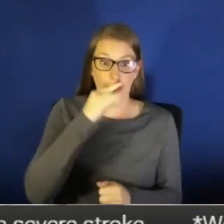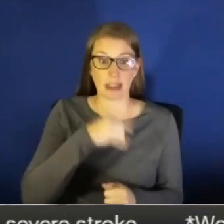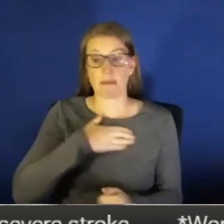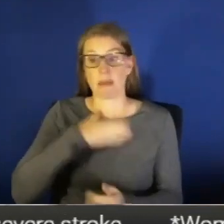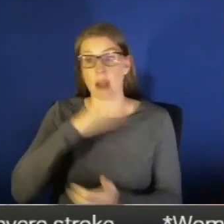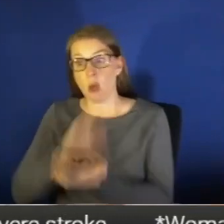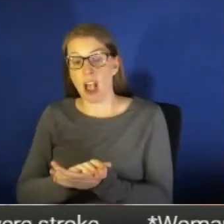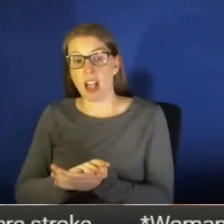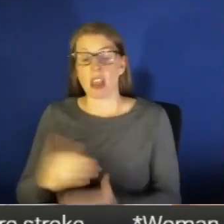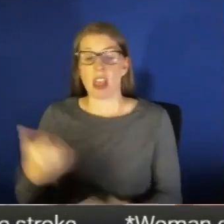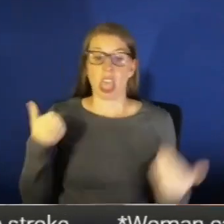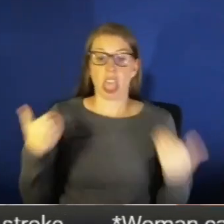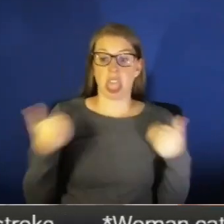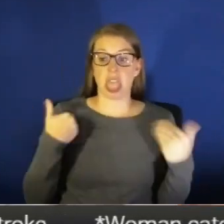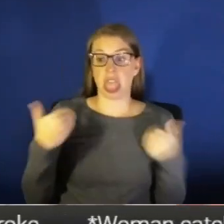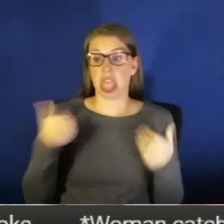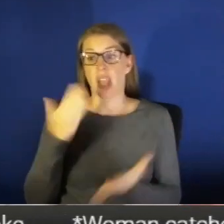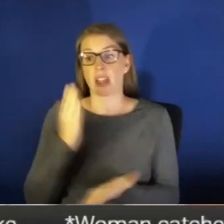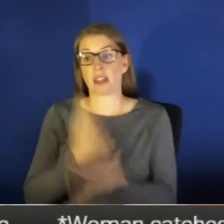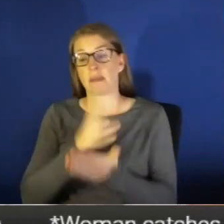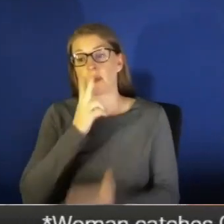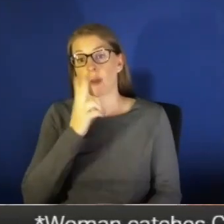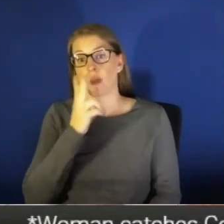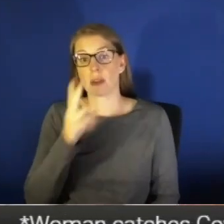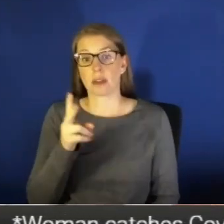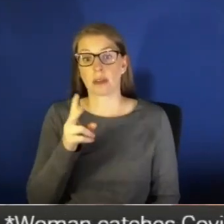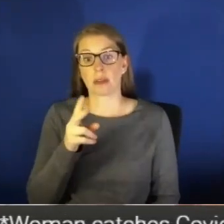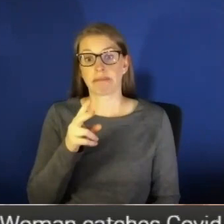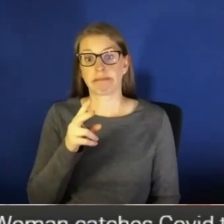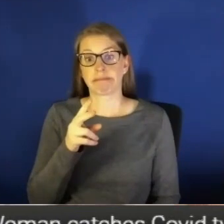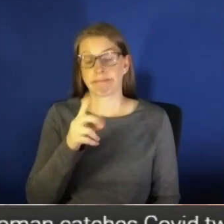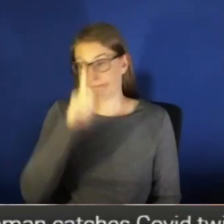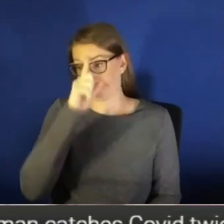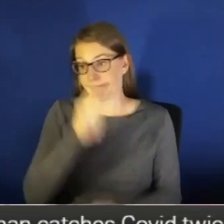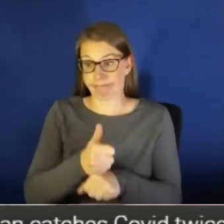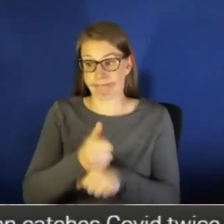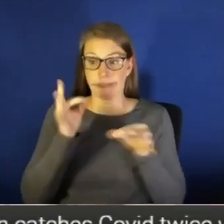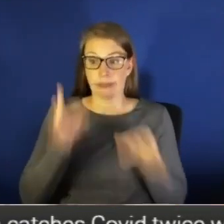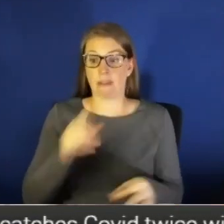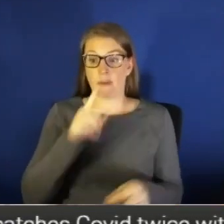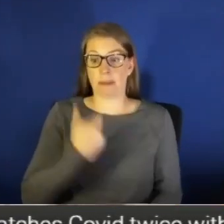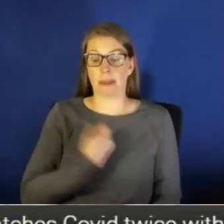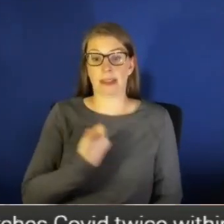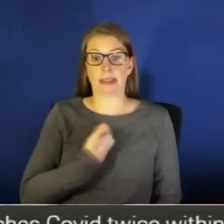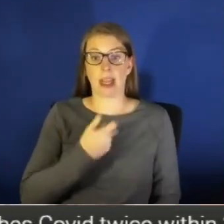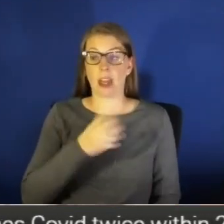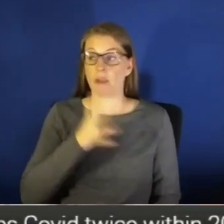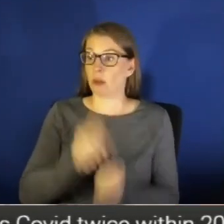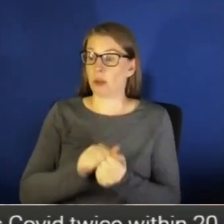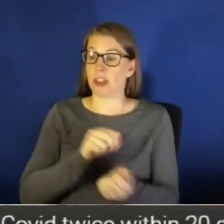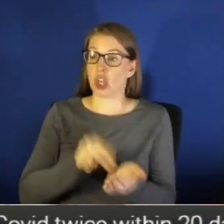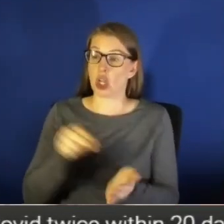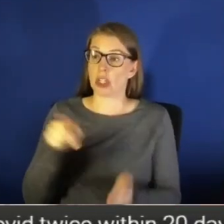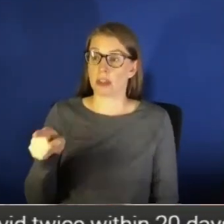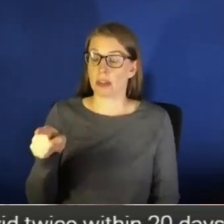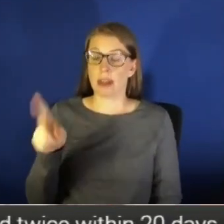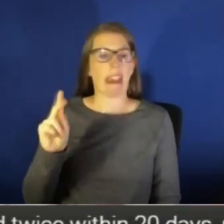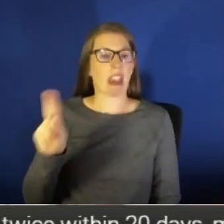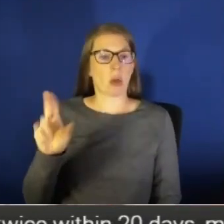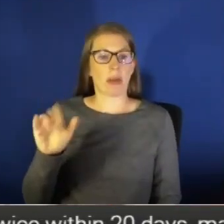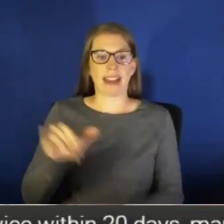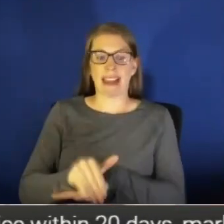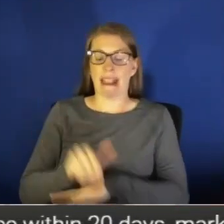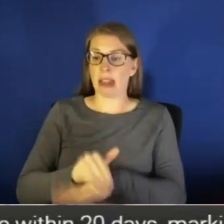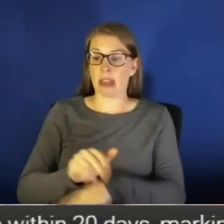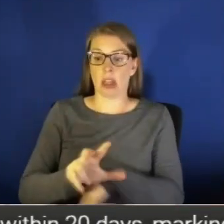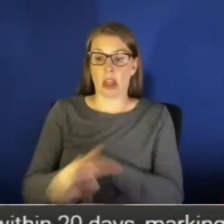about smoking. It's just something you got to make up your mind. And like I said, when I was talking to that nurse there at KU that night at 3 o'clock in the morning,